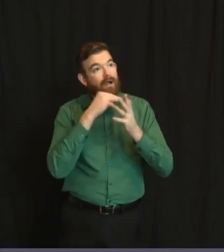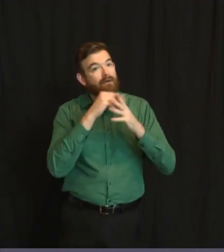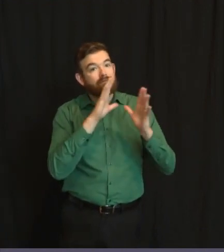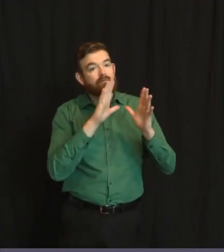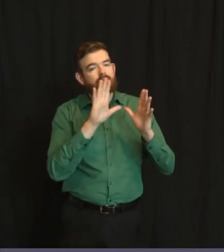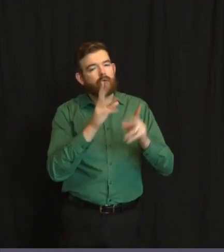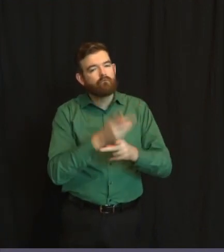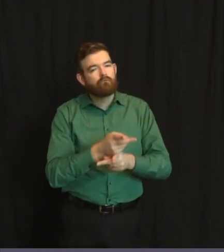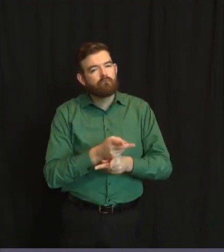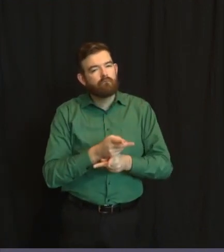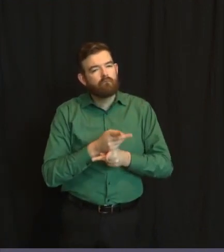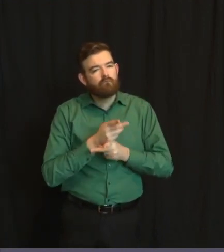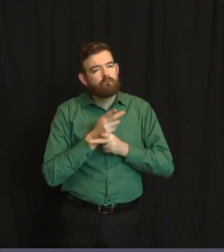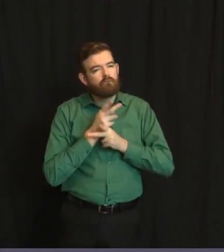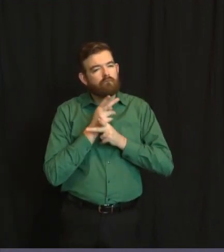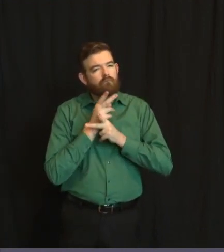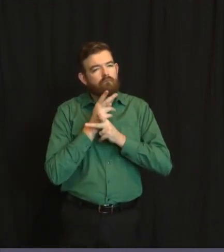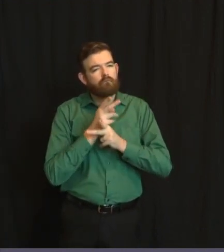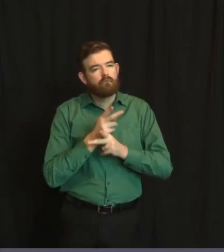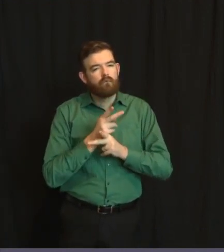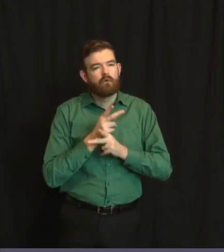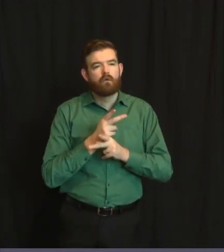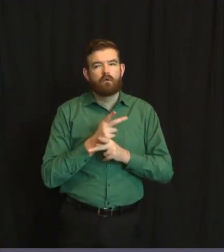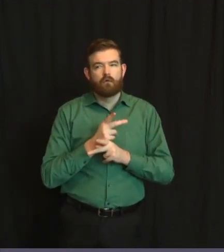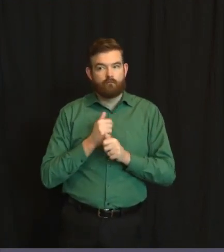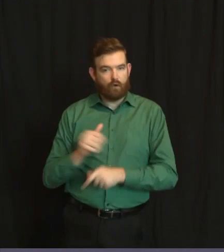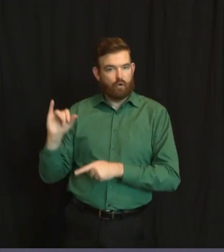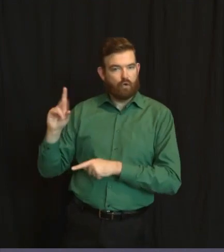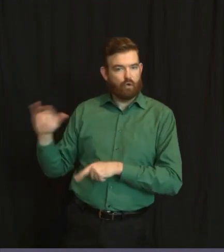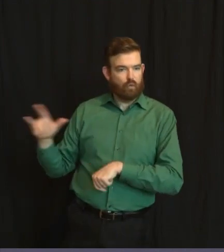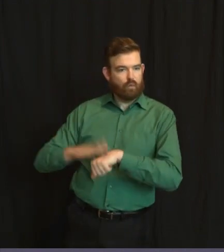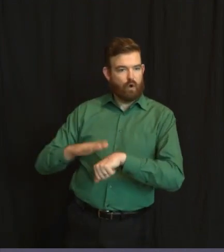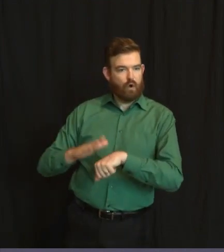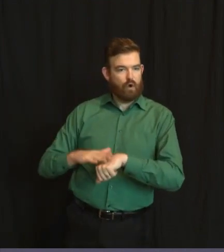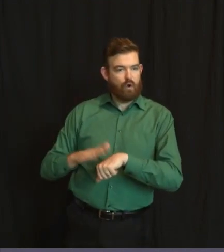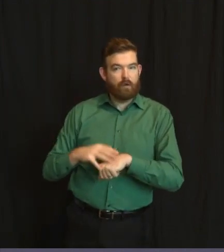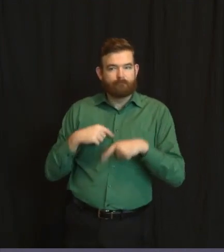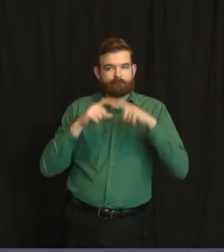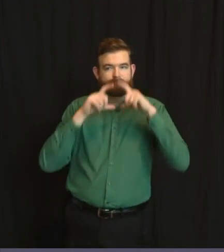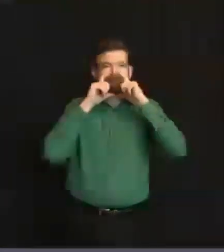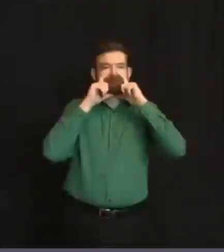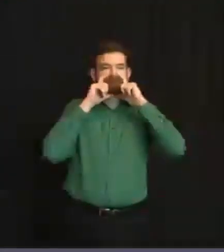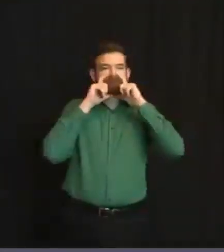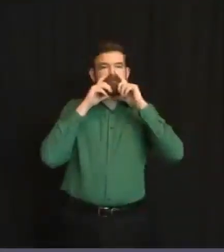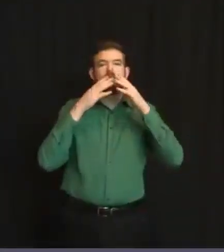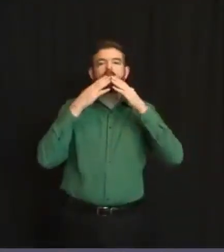Do the things that Judy's telling all of us to do, including yours truly. God bless you all, and thank you.